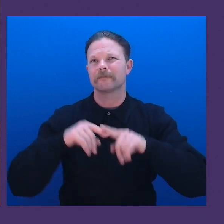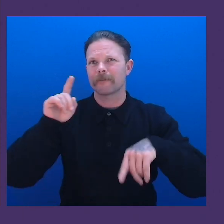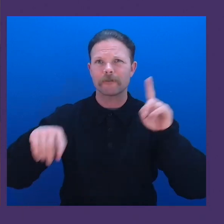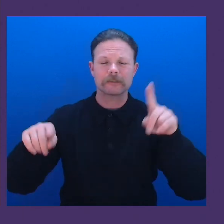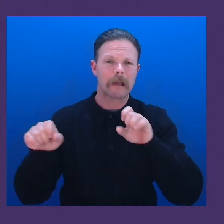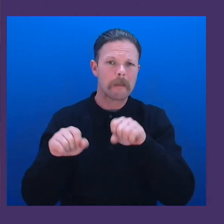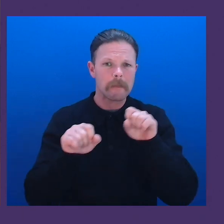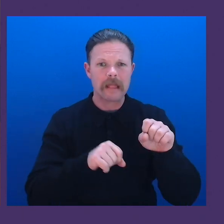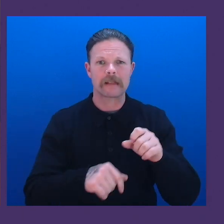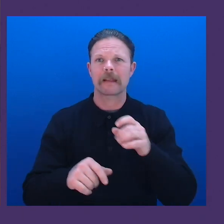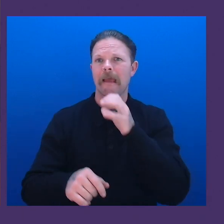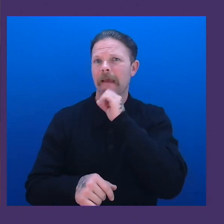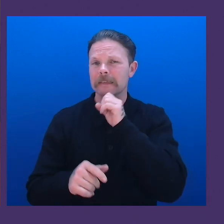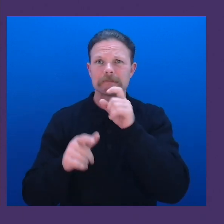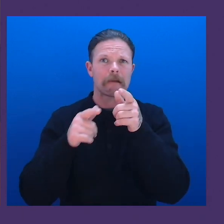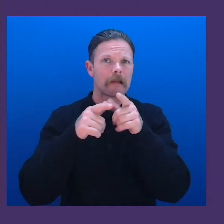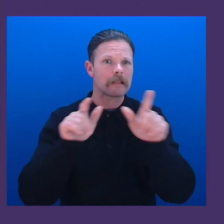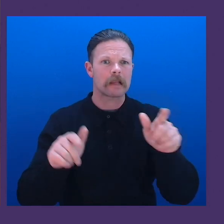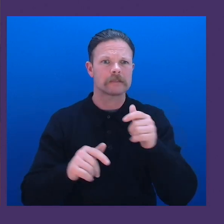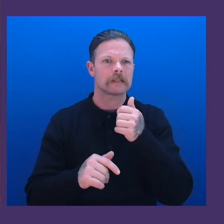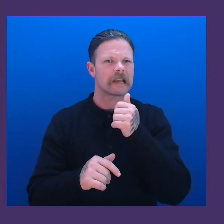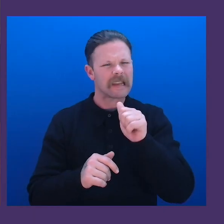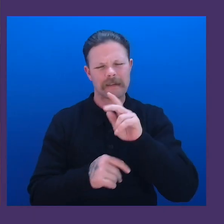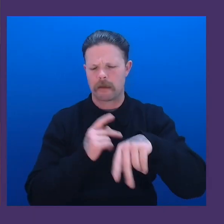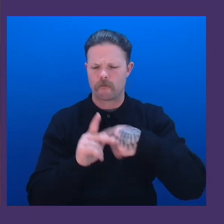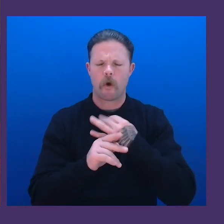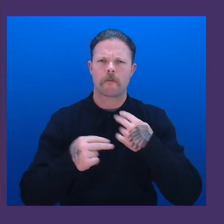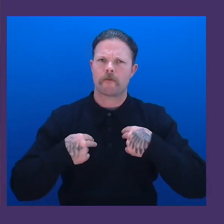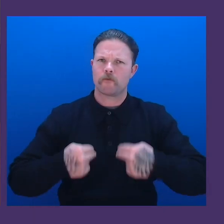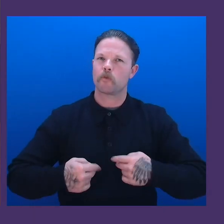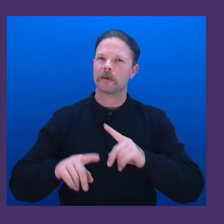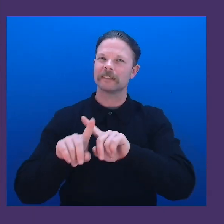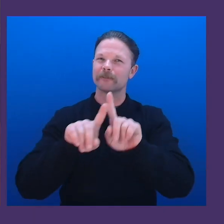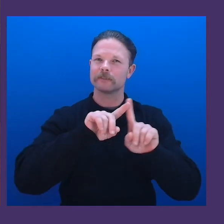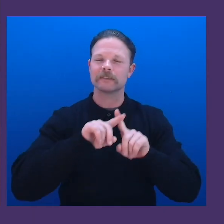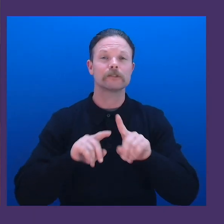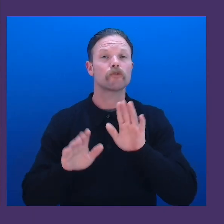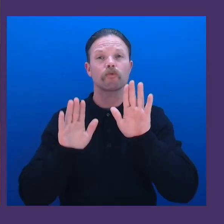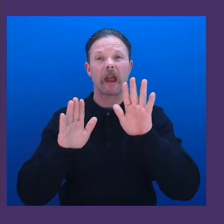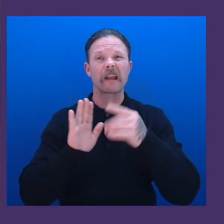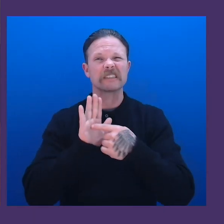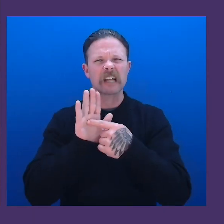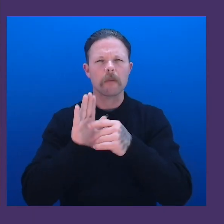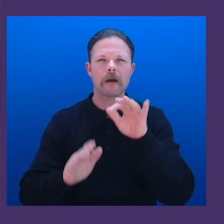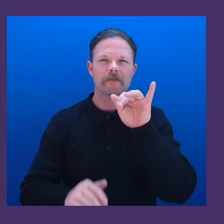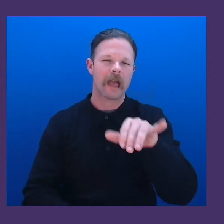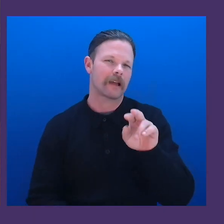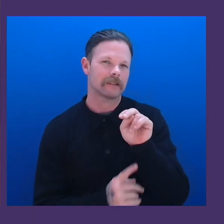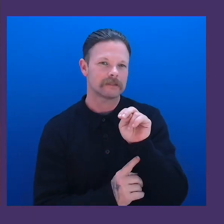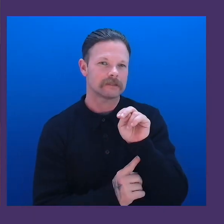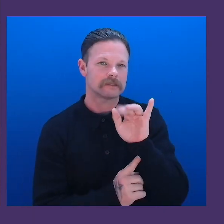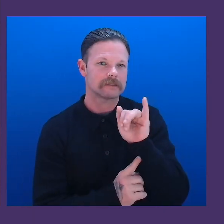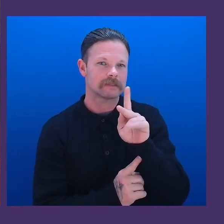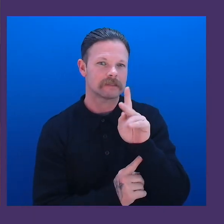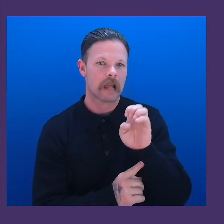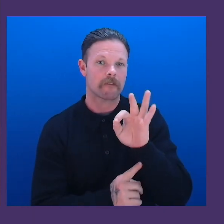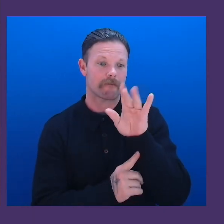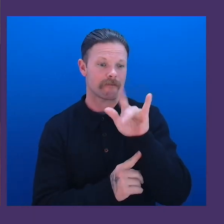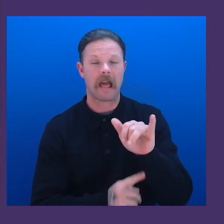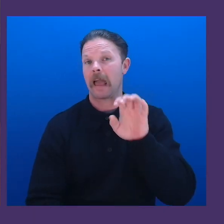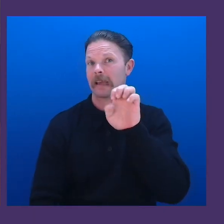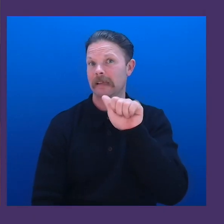and any form of human difference. And a great example of that is the Nike Fly Ease. This